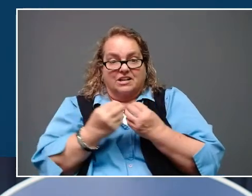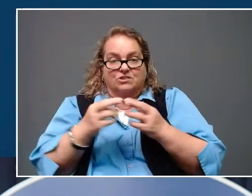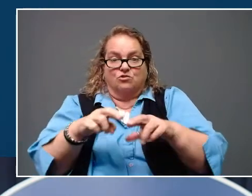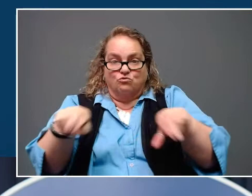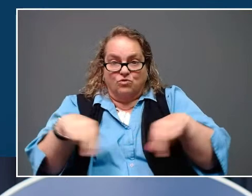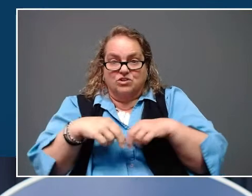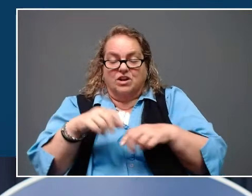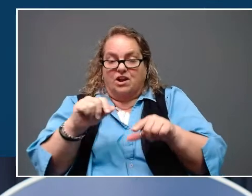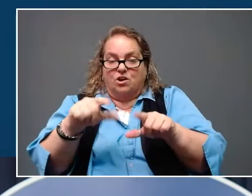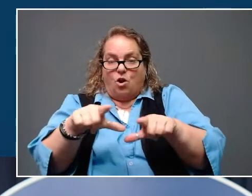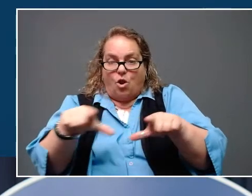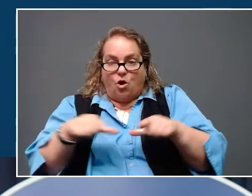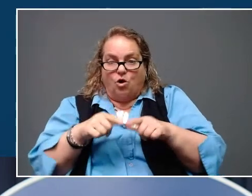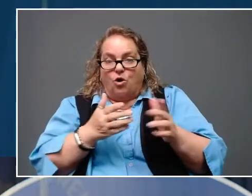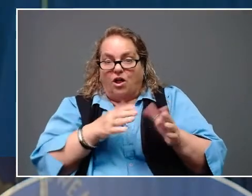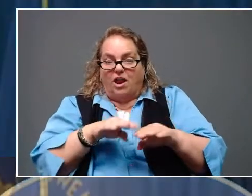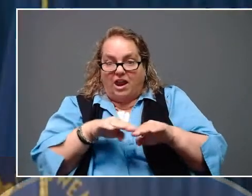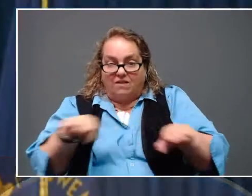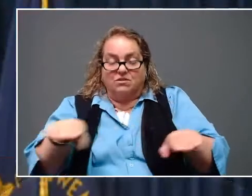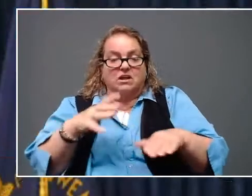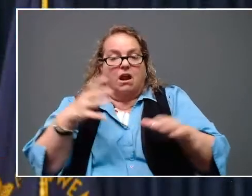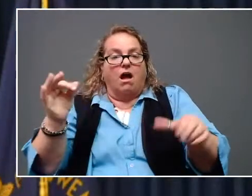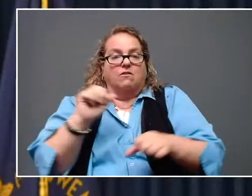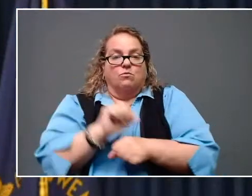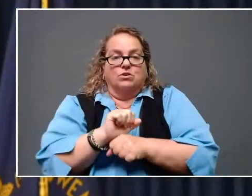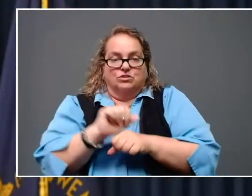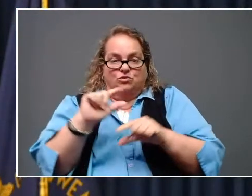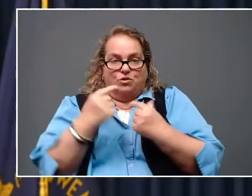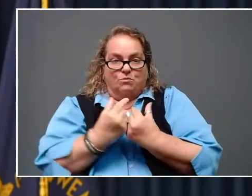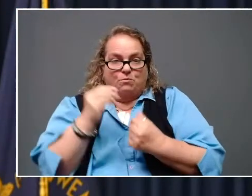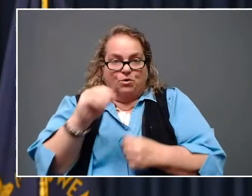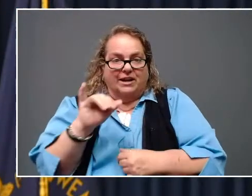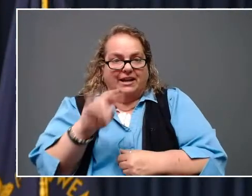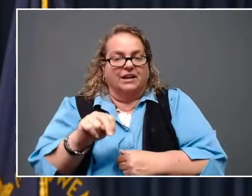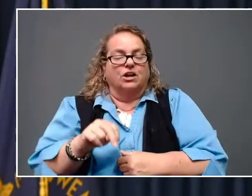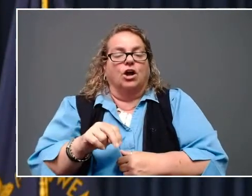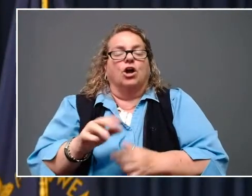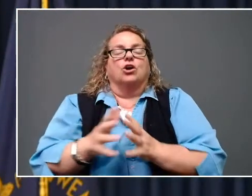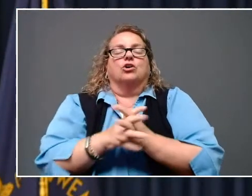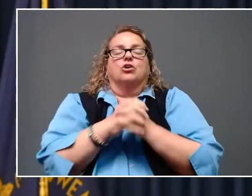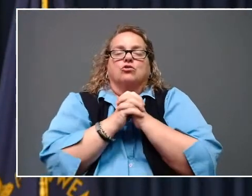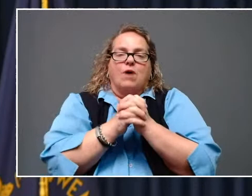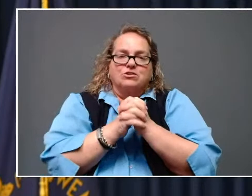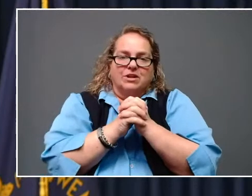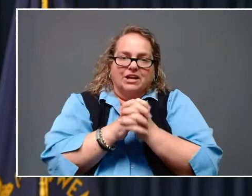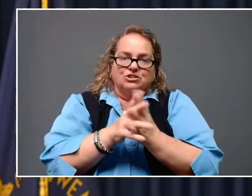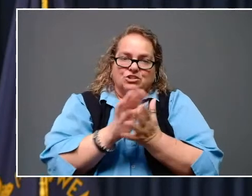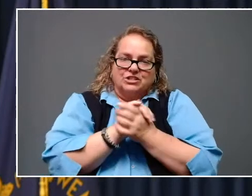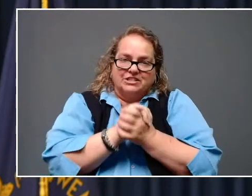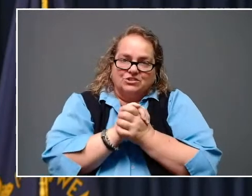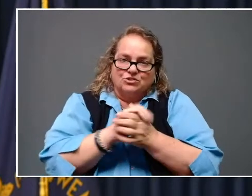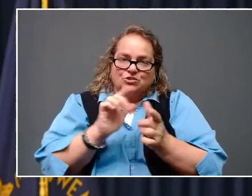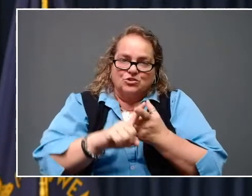of work these groups put in. Congratulations to the Bowling Green Area Chamber of Commerce, the Elizabethtown Hardin County